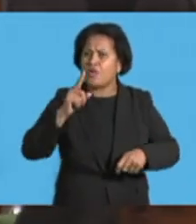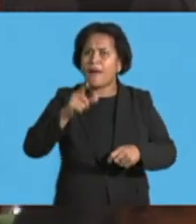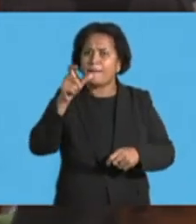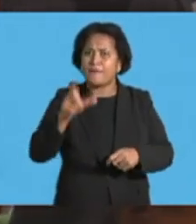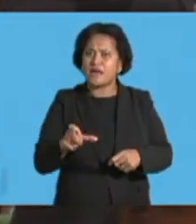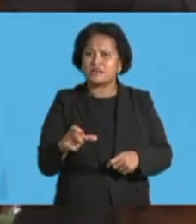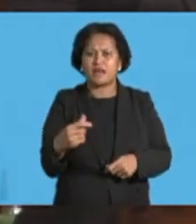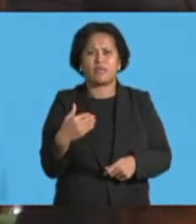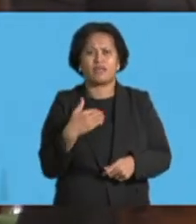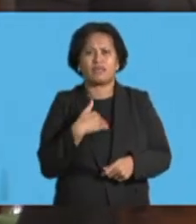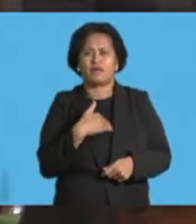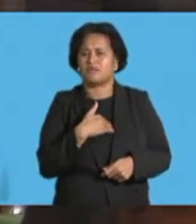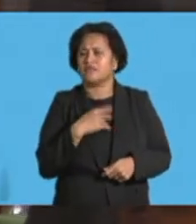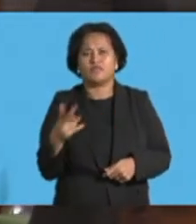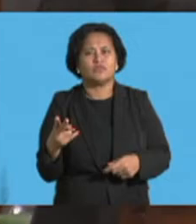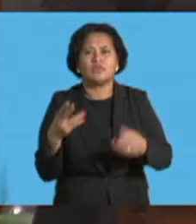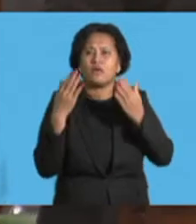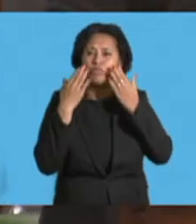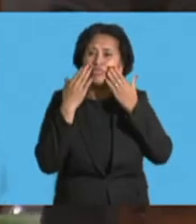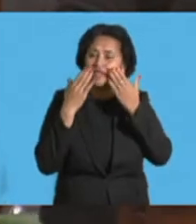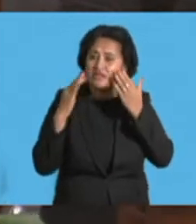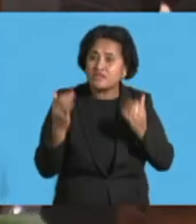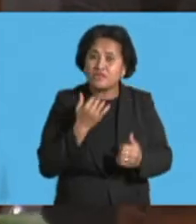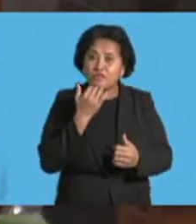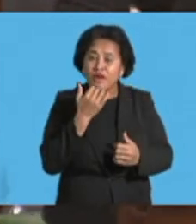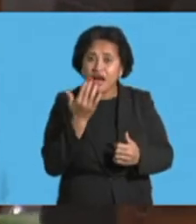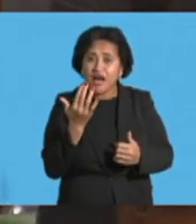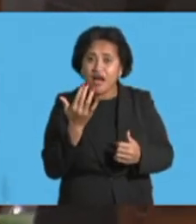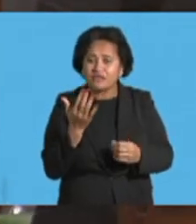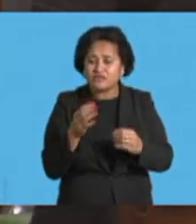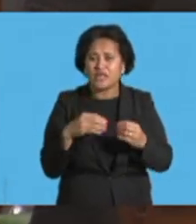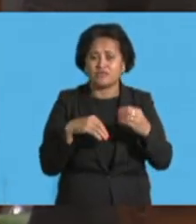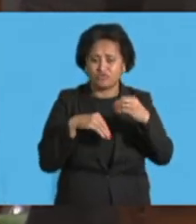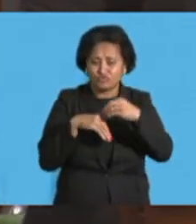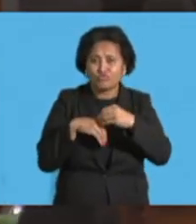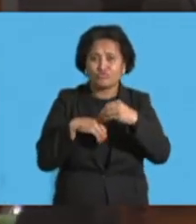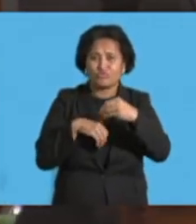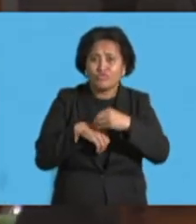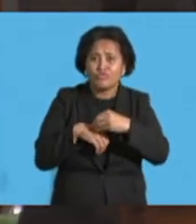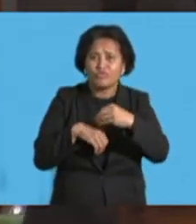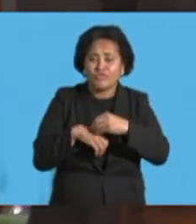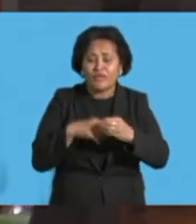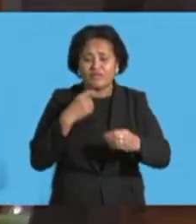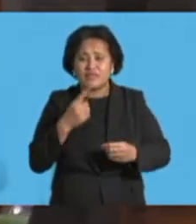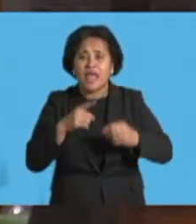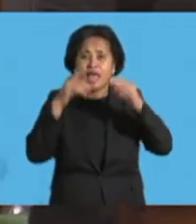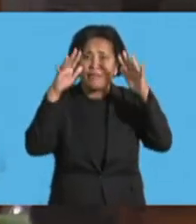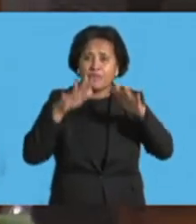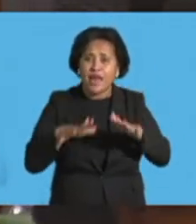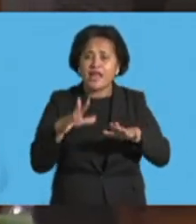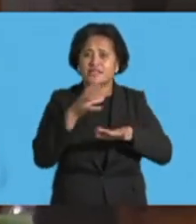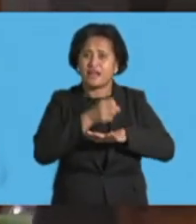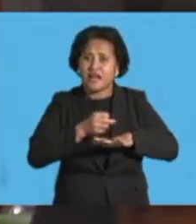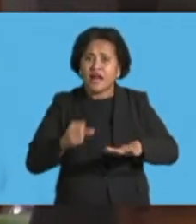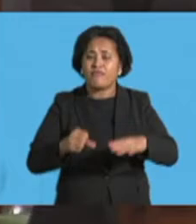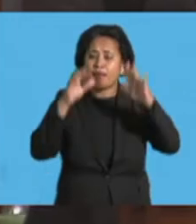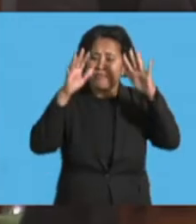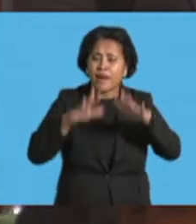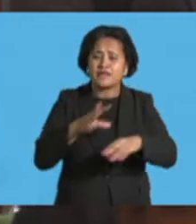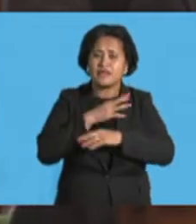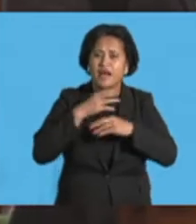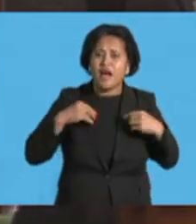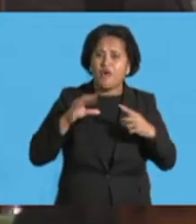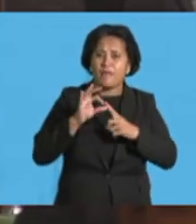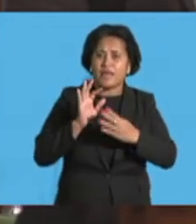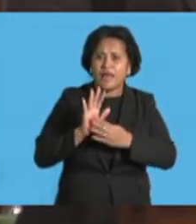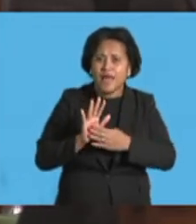touched by her gesture of appreciation. She kept kissing my hands and blessed our government, our Prime Minister, our ministry